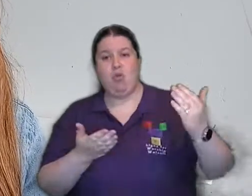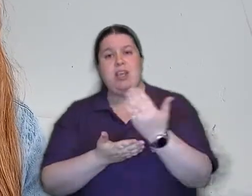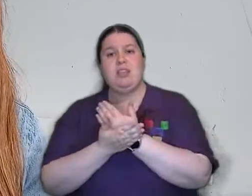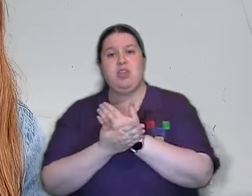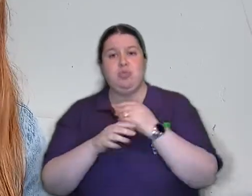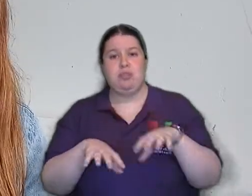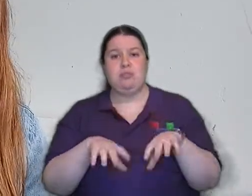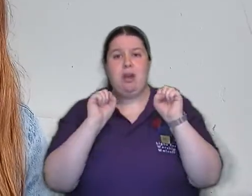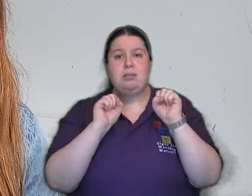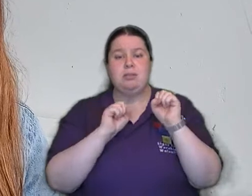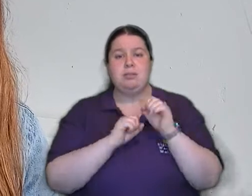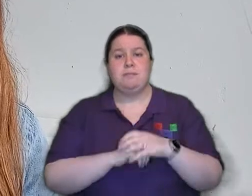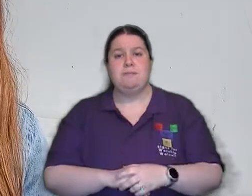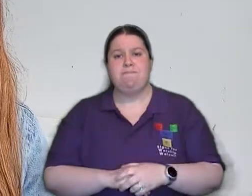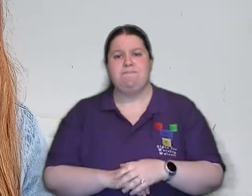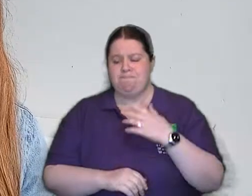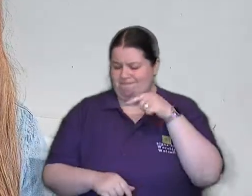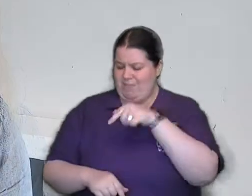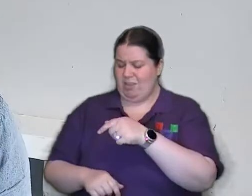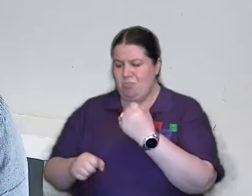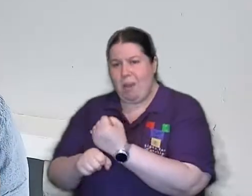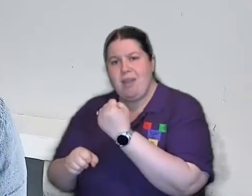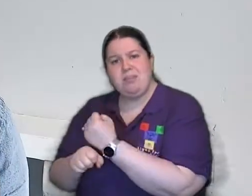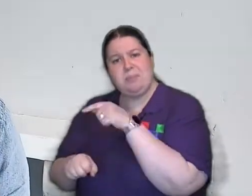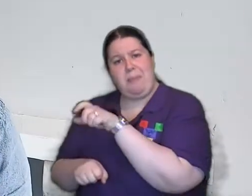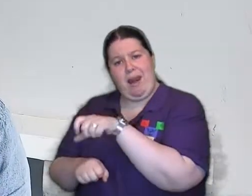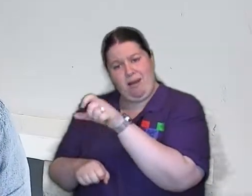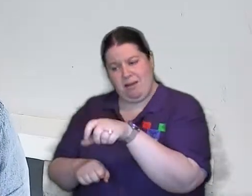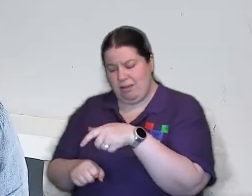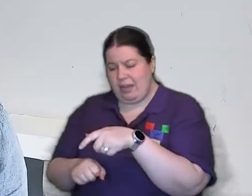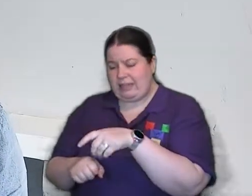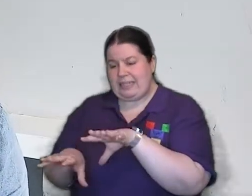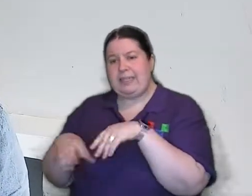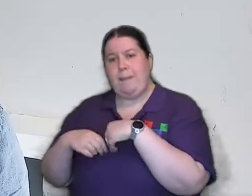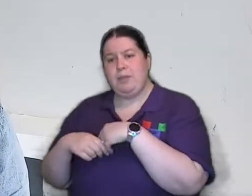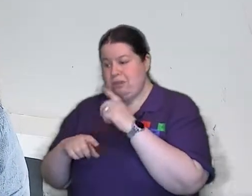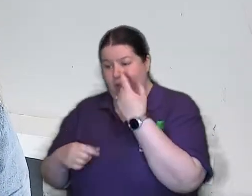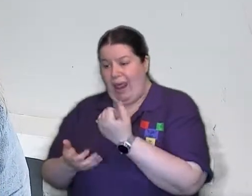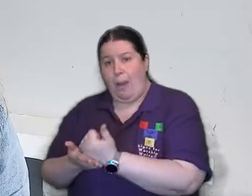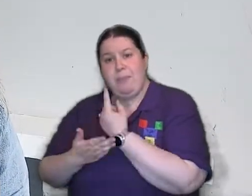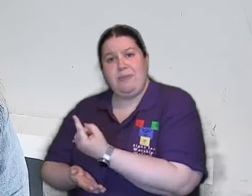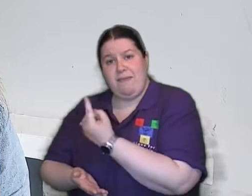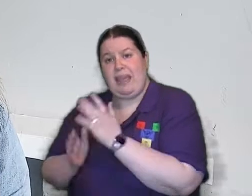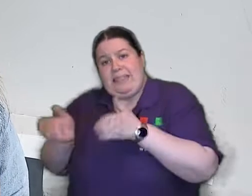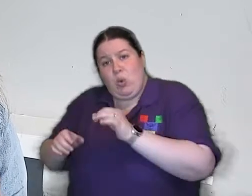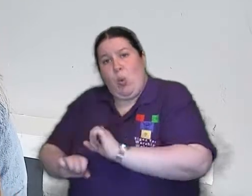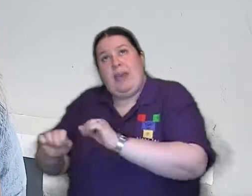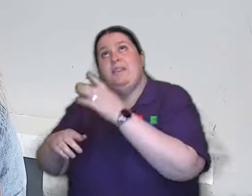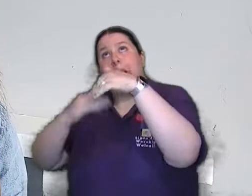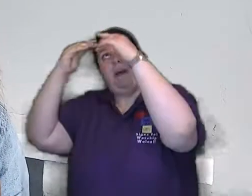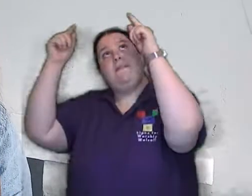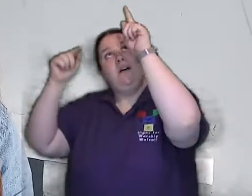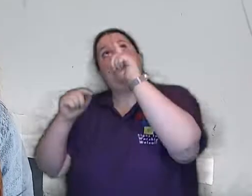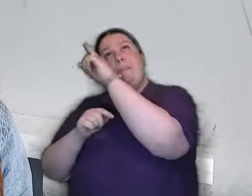and our rescue is underway. Once the miners had accepted that their fate was in the hands of the people